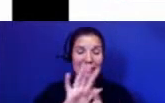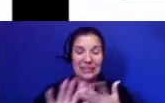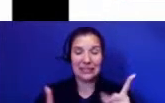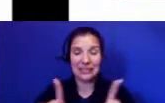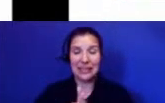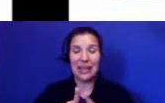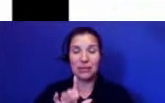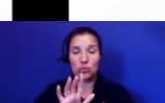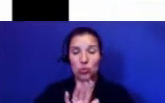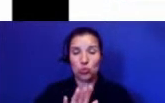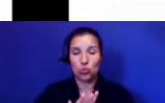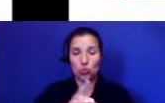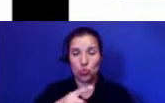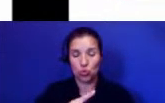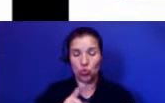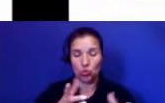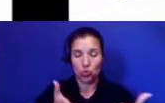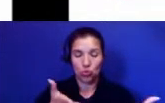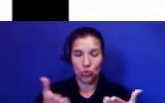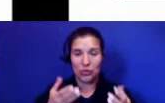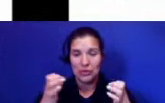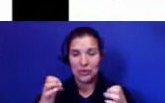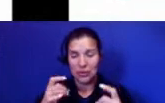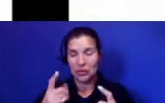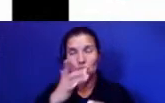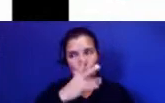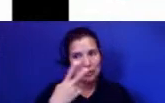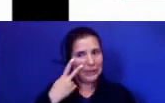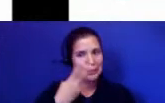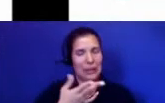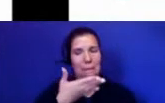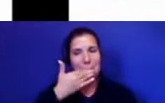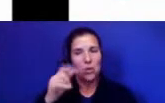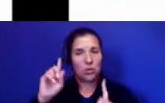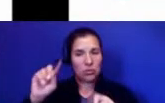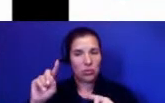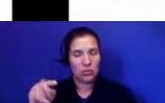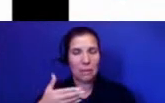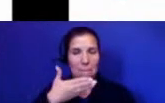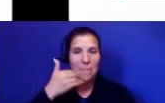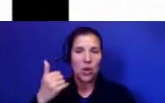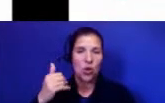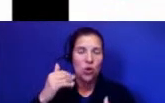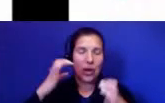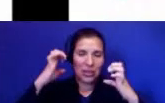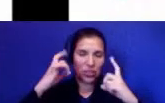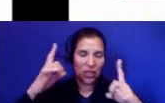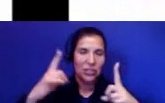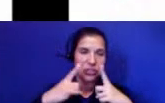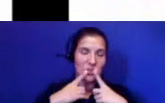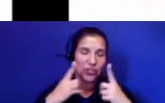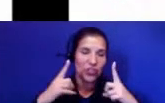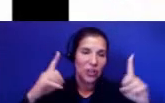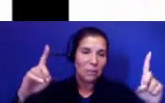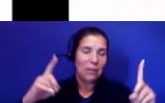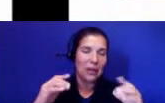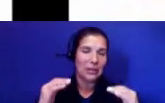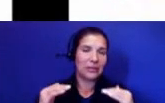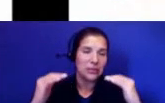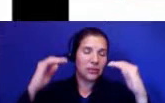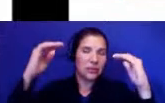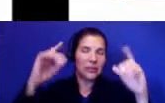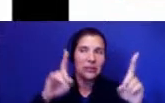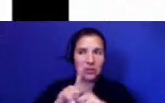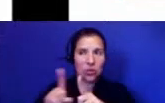with these services and support see better attendance rates, better academic achievement, and higher graduation rates, as well as low